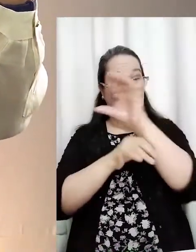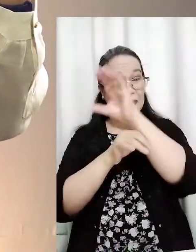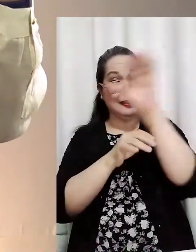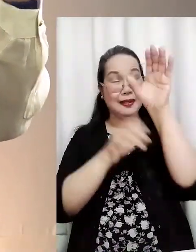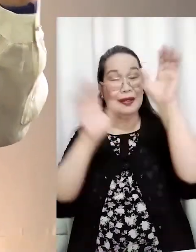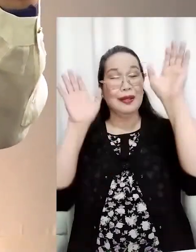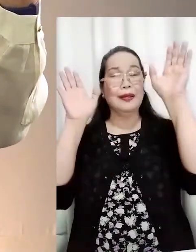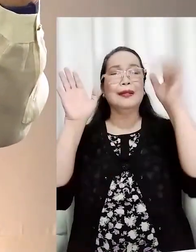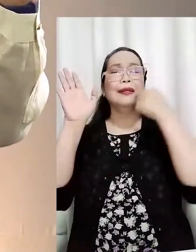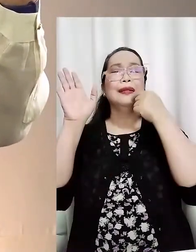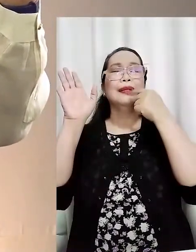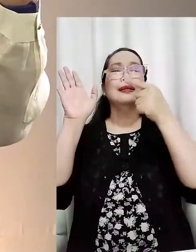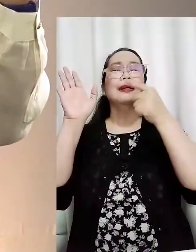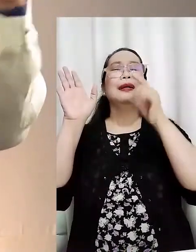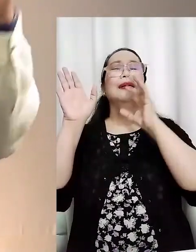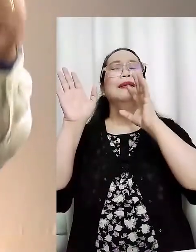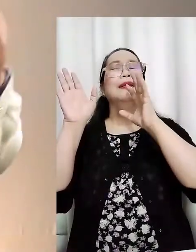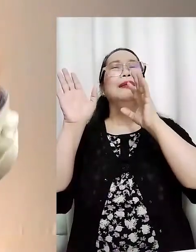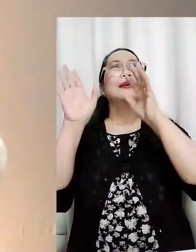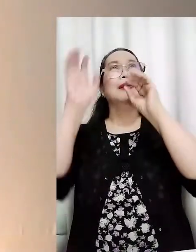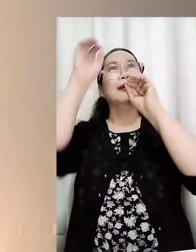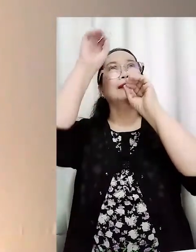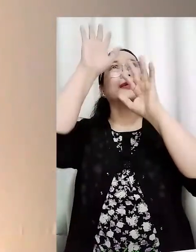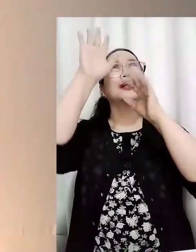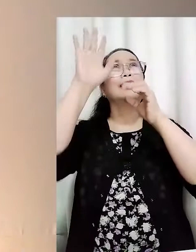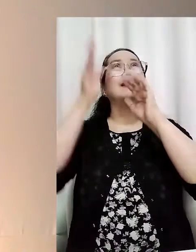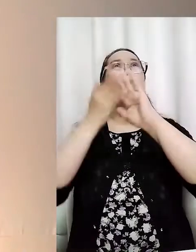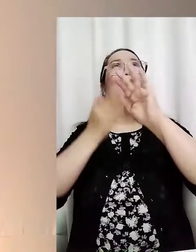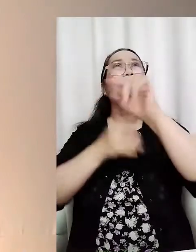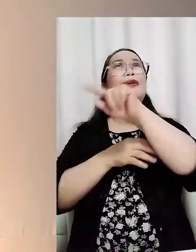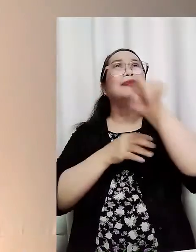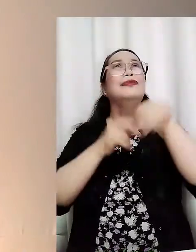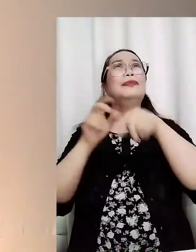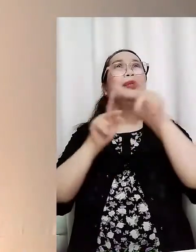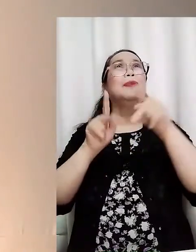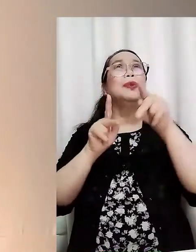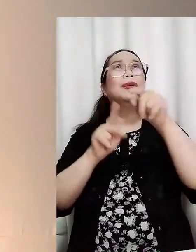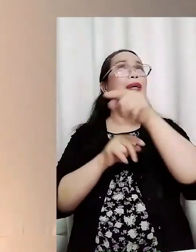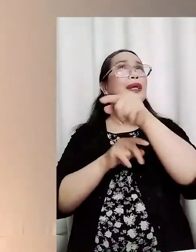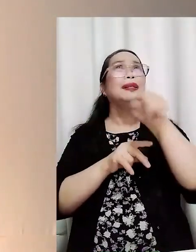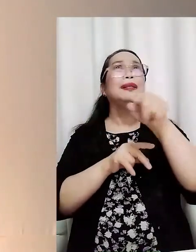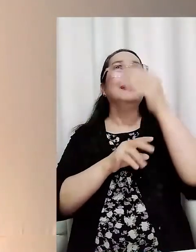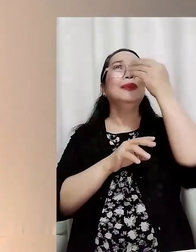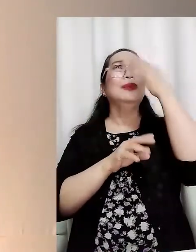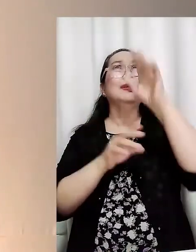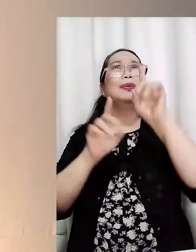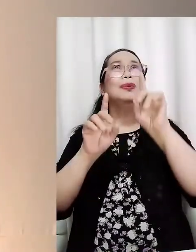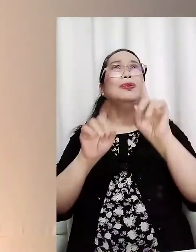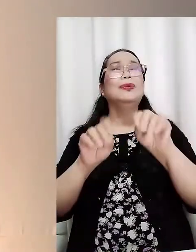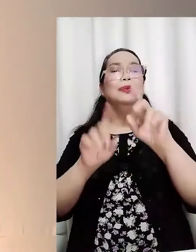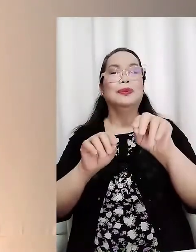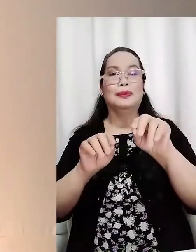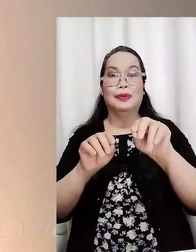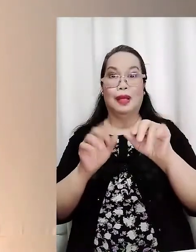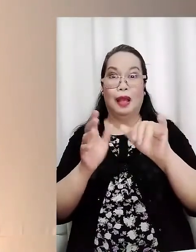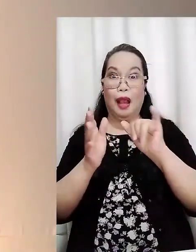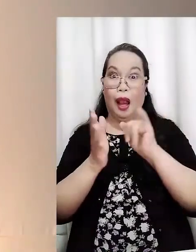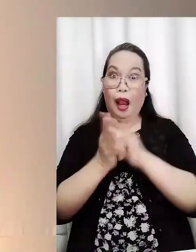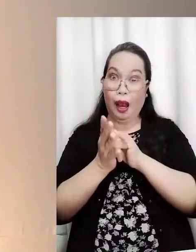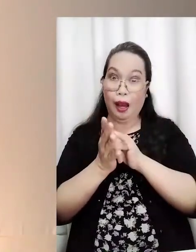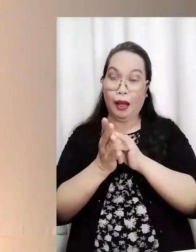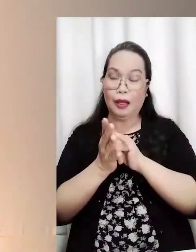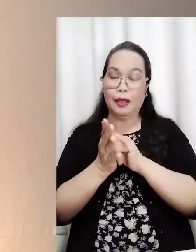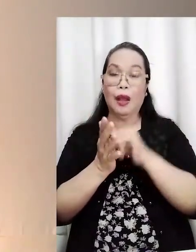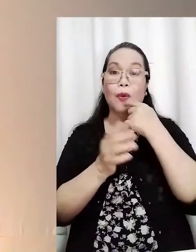one of His last words goes this way, Father, forgive them, for they do not know what they do. And to